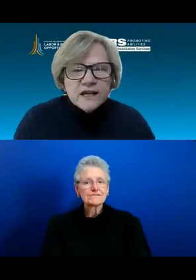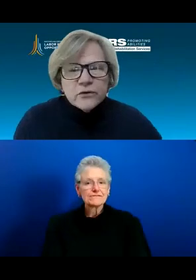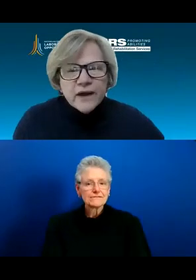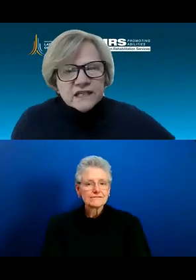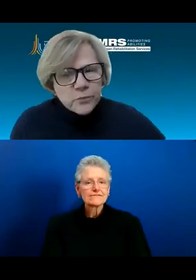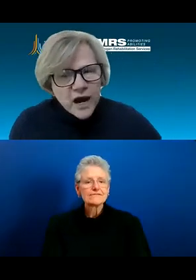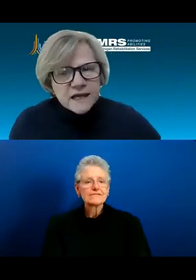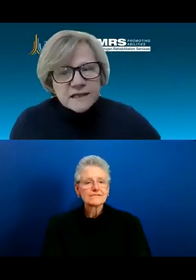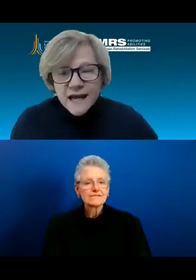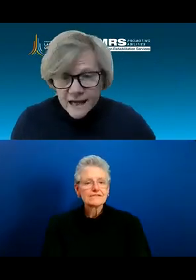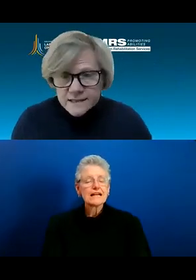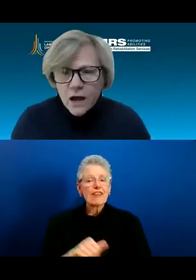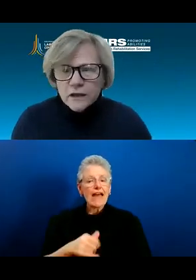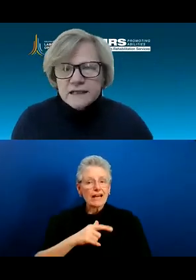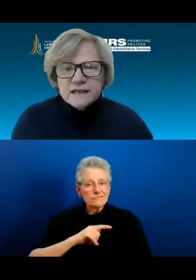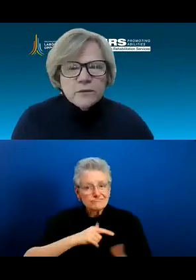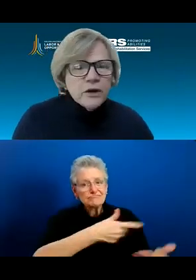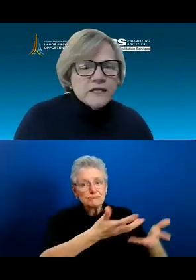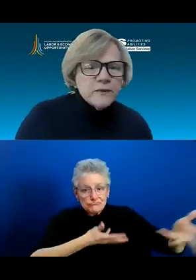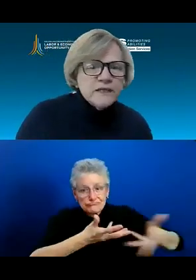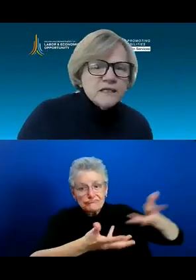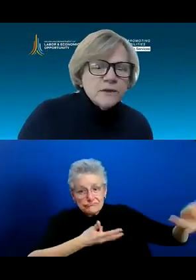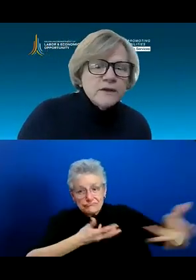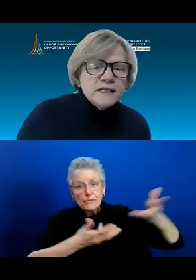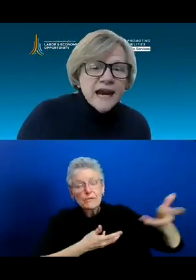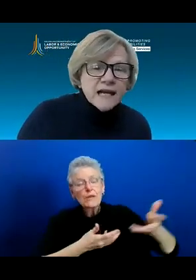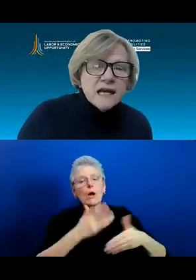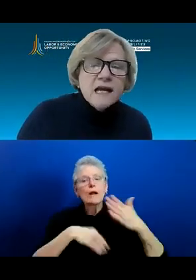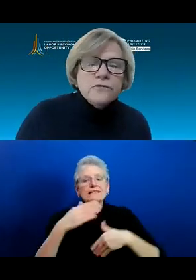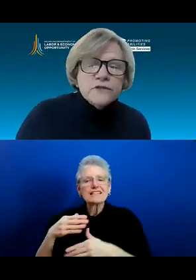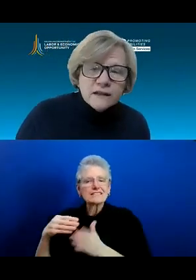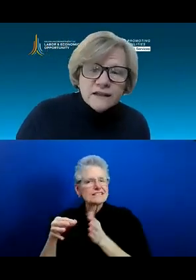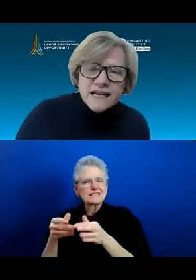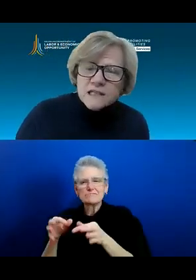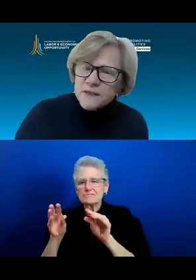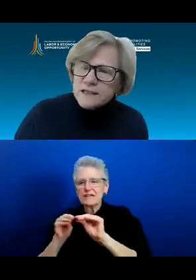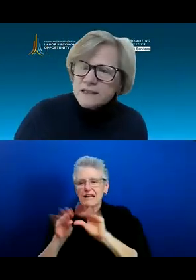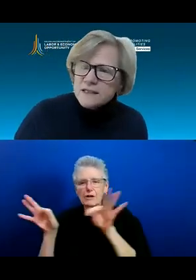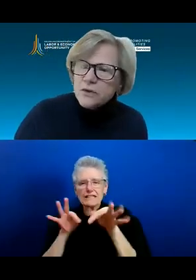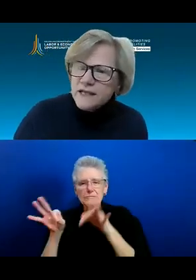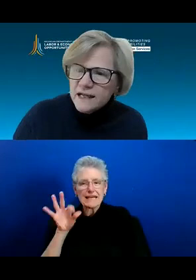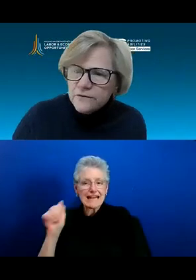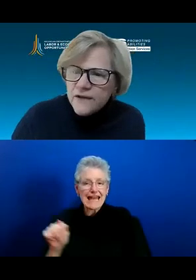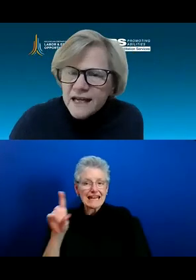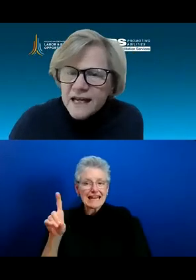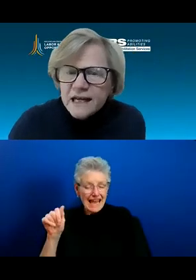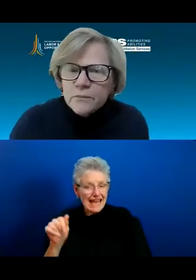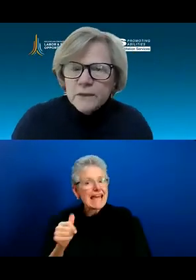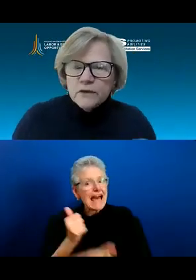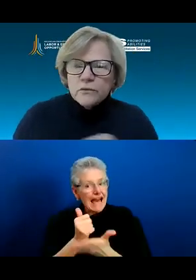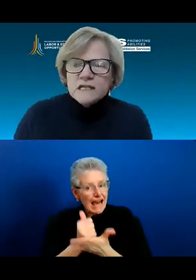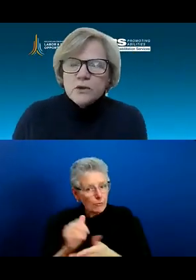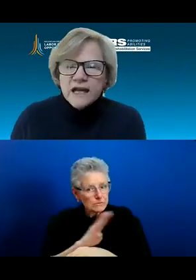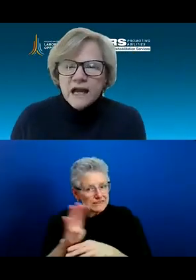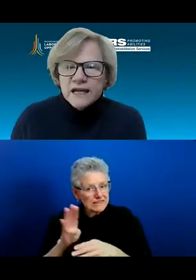Following the interactive process, as outlined in the Americans with Disabilities Act, facilitates businesses to identify and